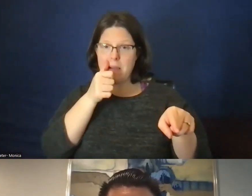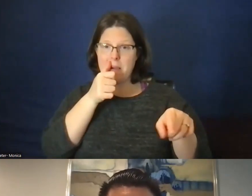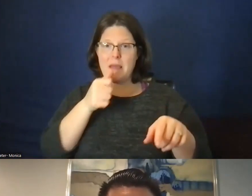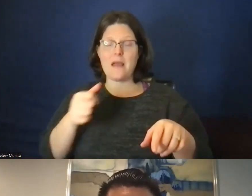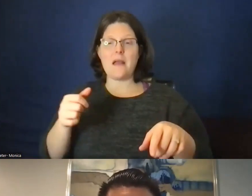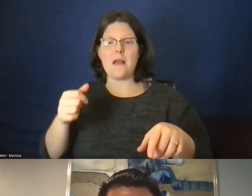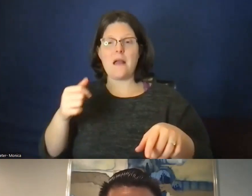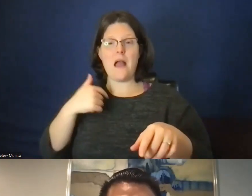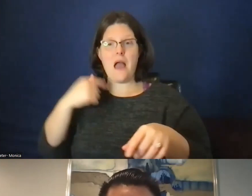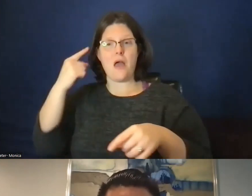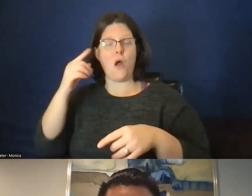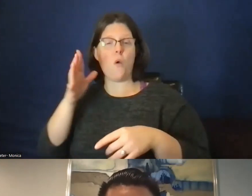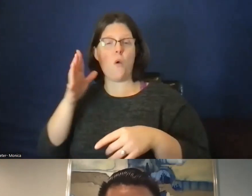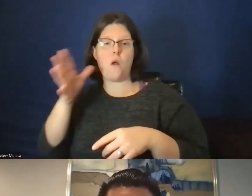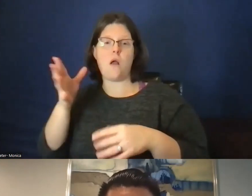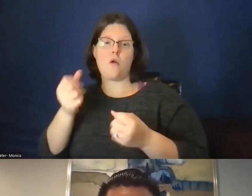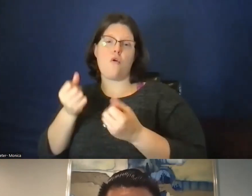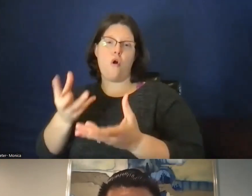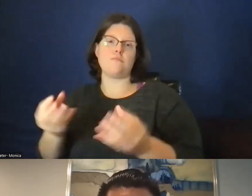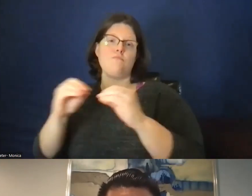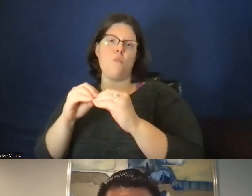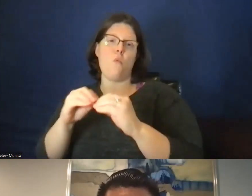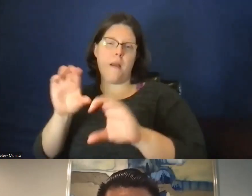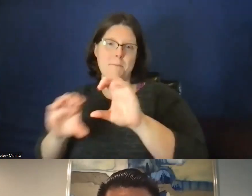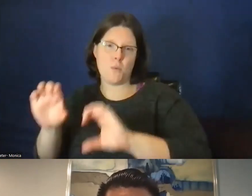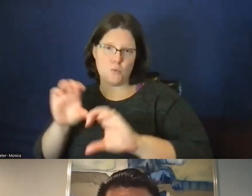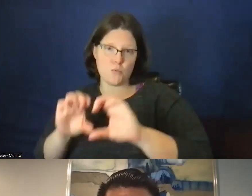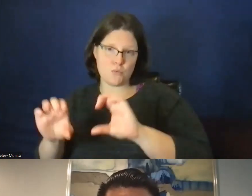even releasing more chemicals, more